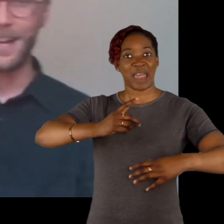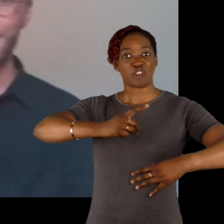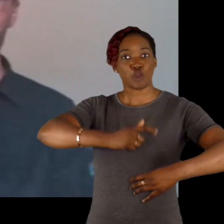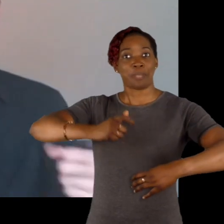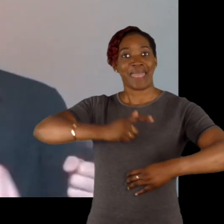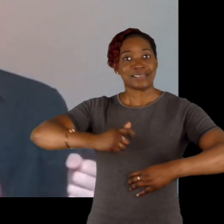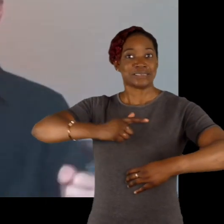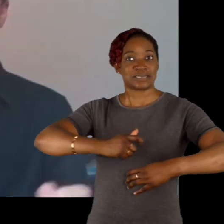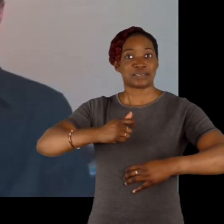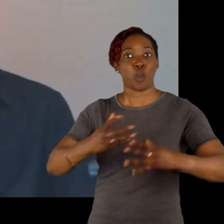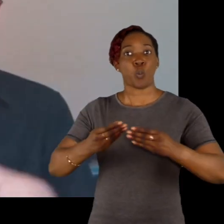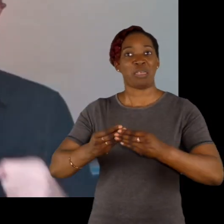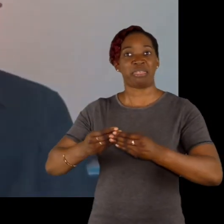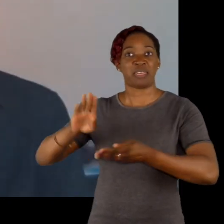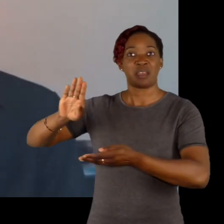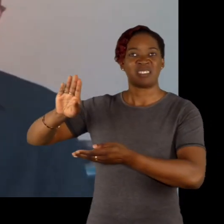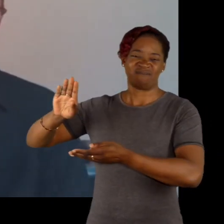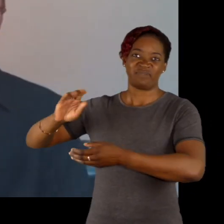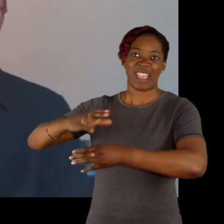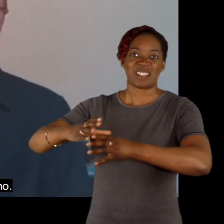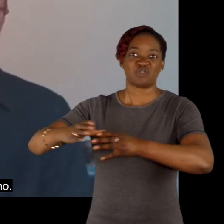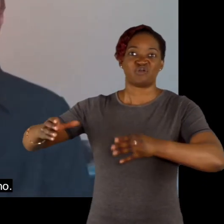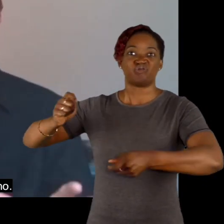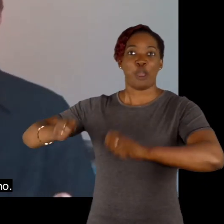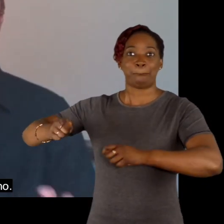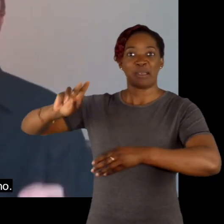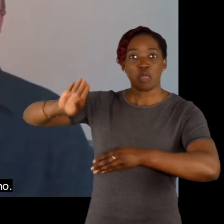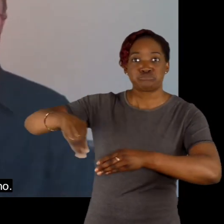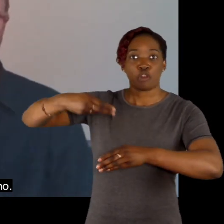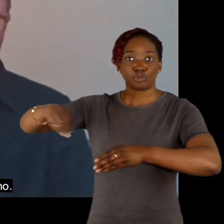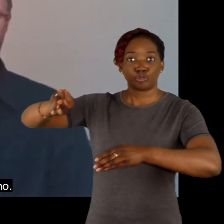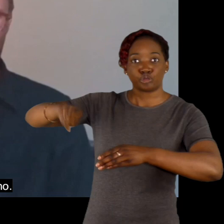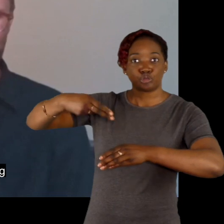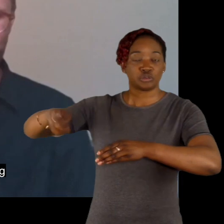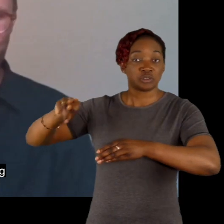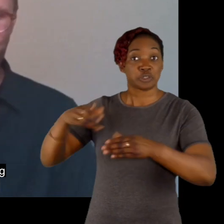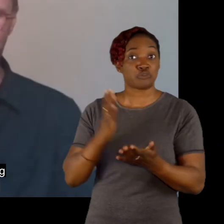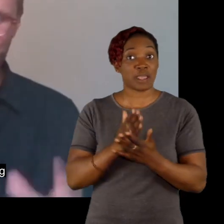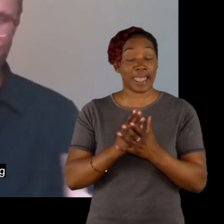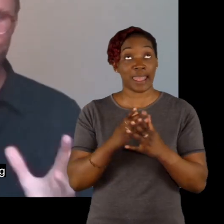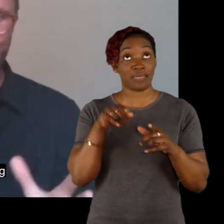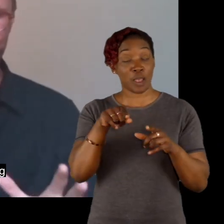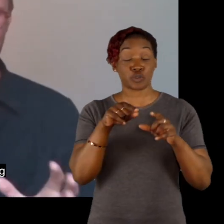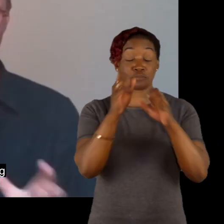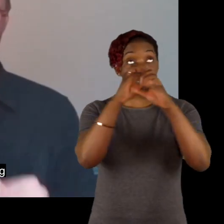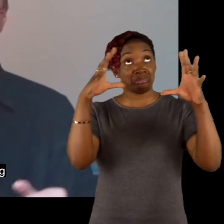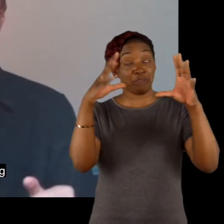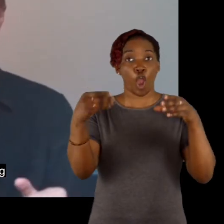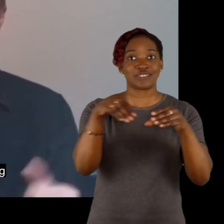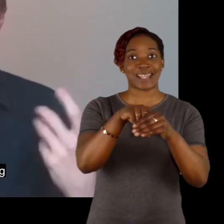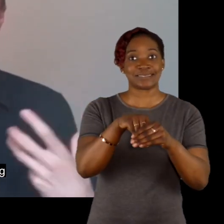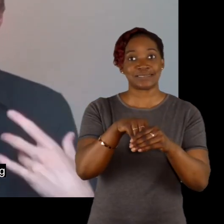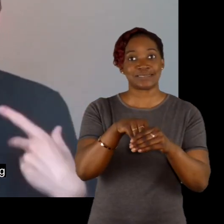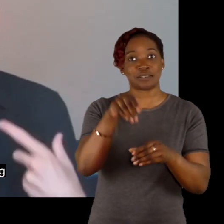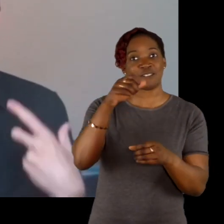is, with some snare on it and things like that were brought in, and a bit of piano. So we're contextualizing George,